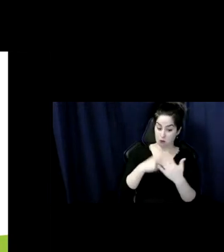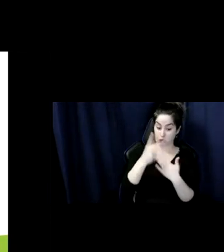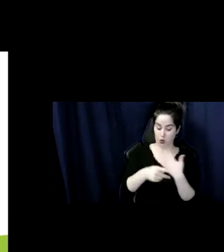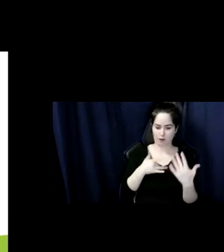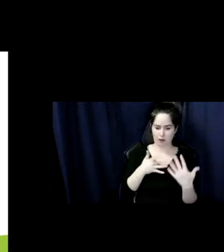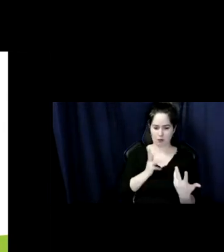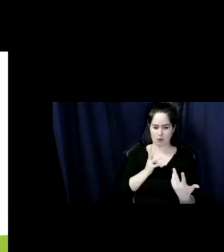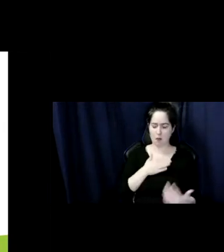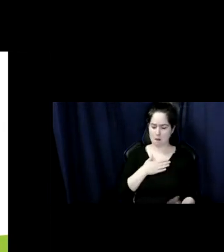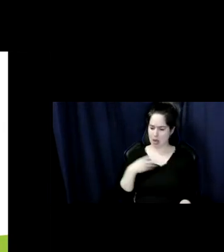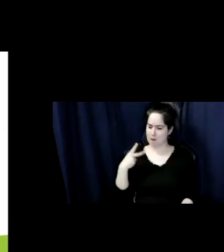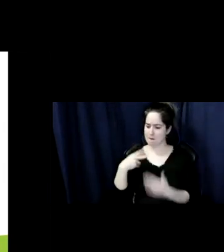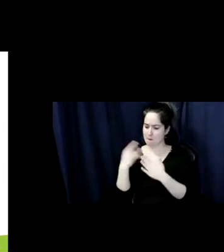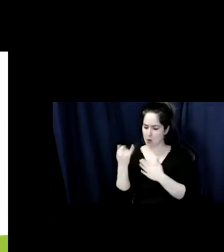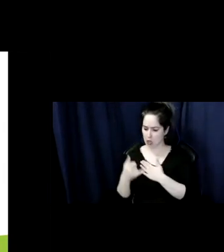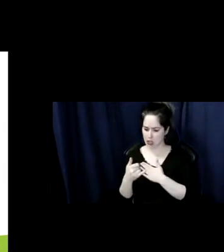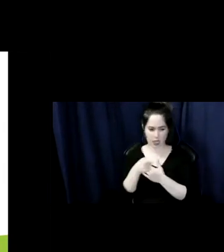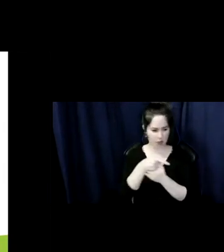my project?